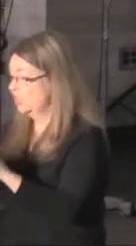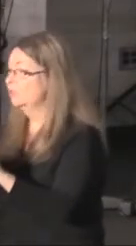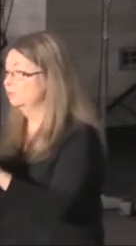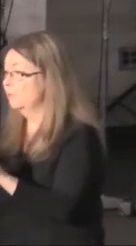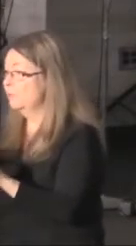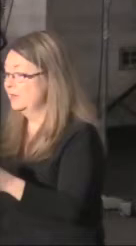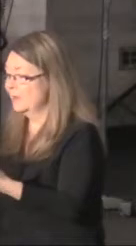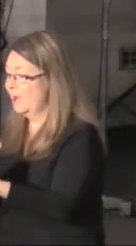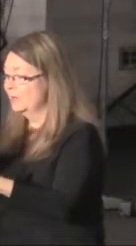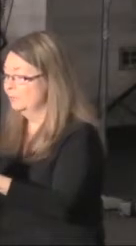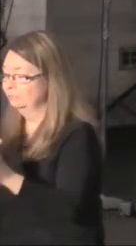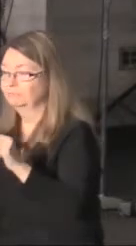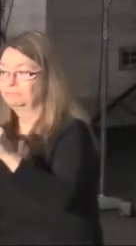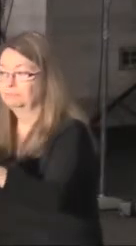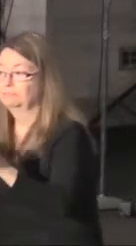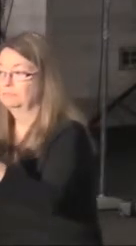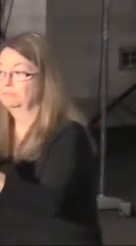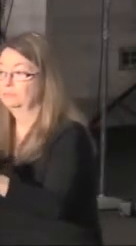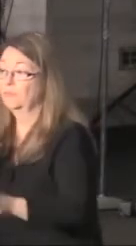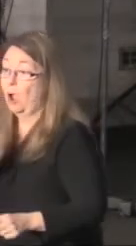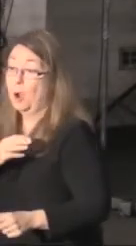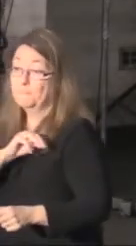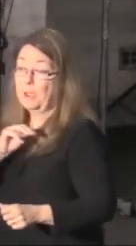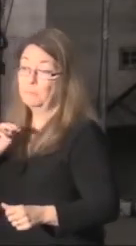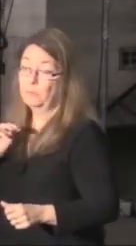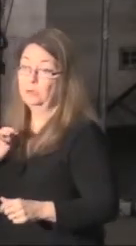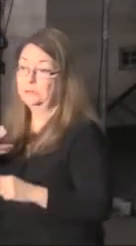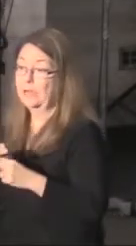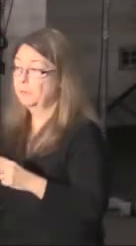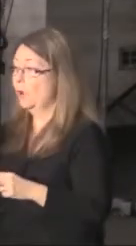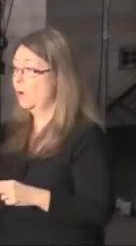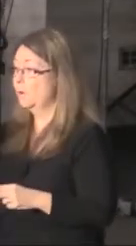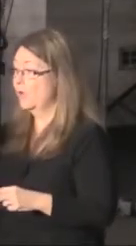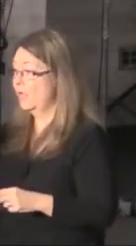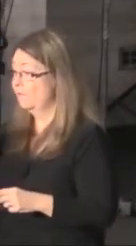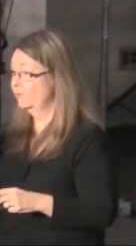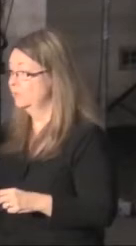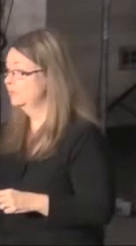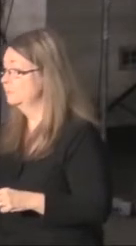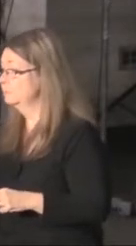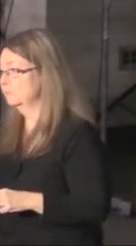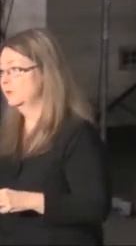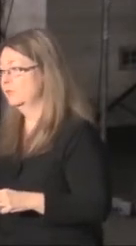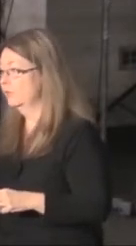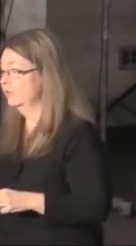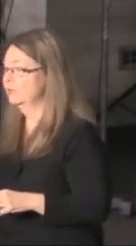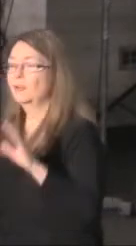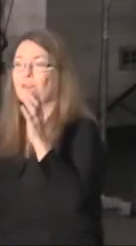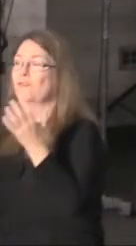the gospel goes on. We have a member here, Ralph Smith. He's an incredible guy. He works at our Welcome Center, shares